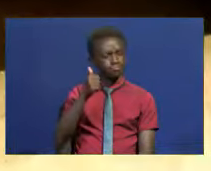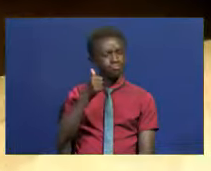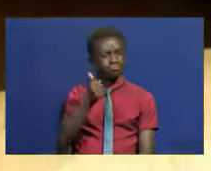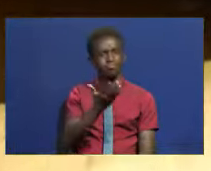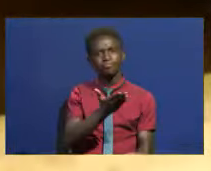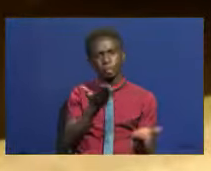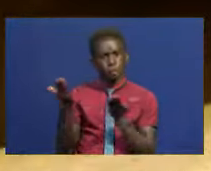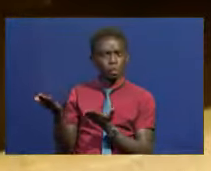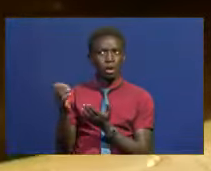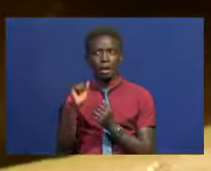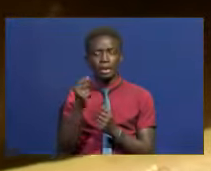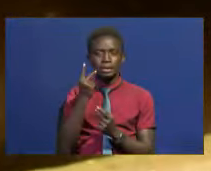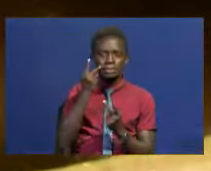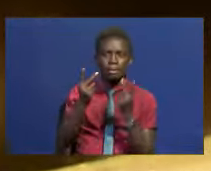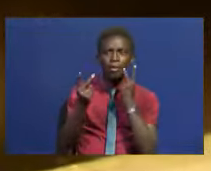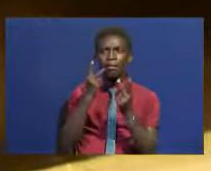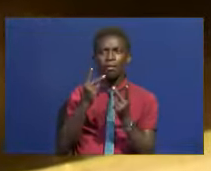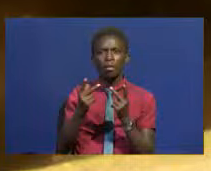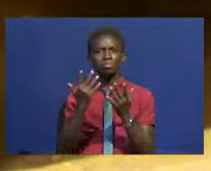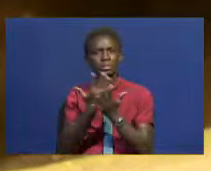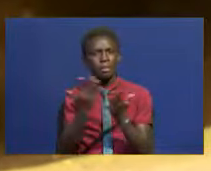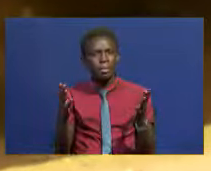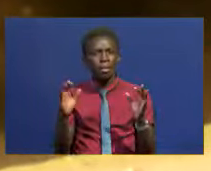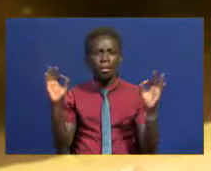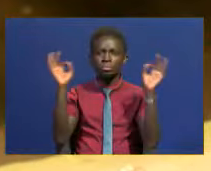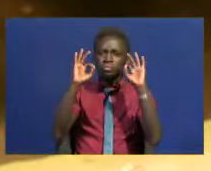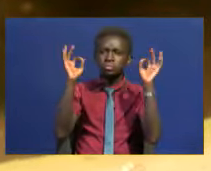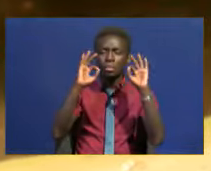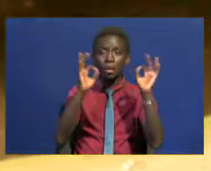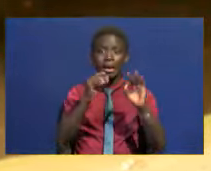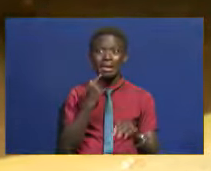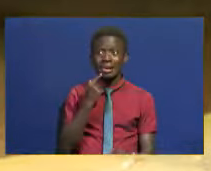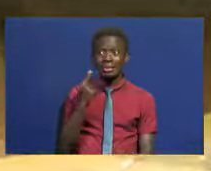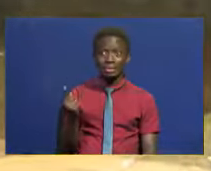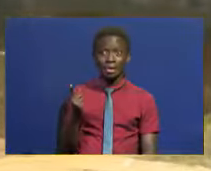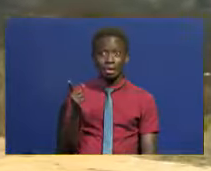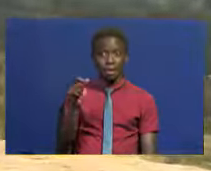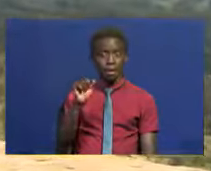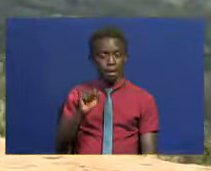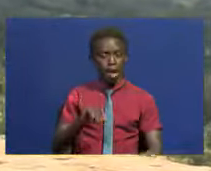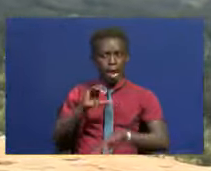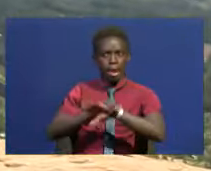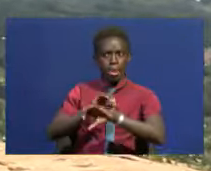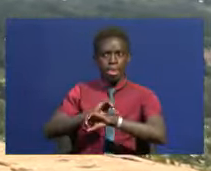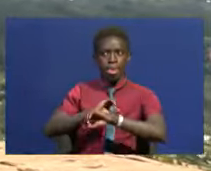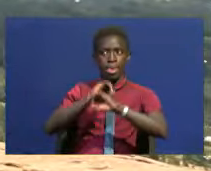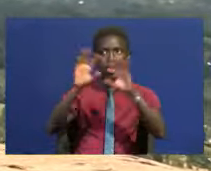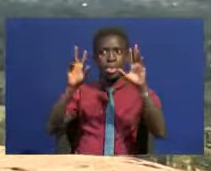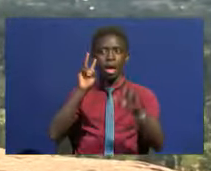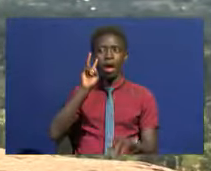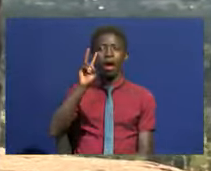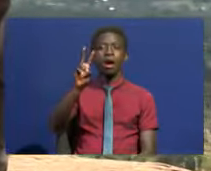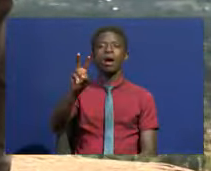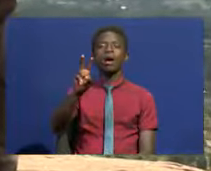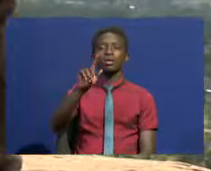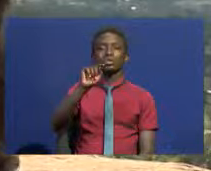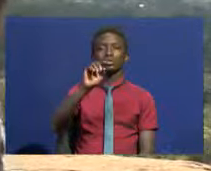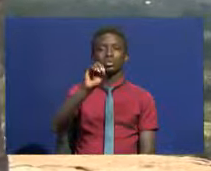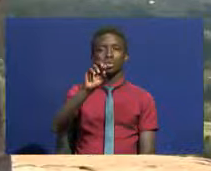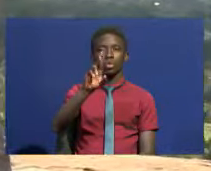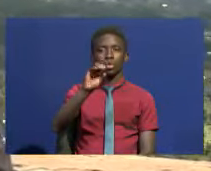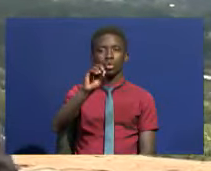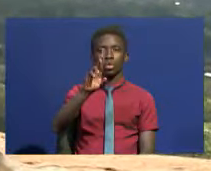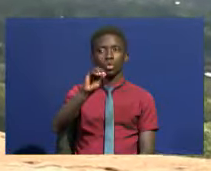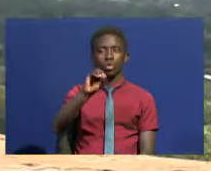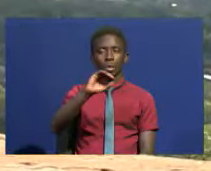vistas. From the summit of this rugged terrain, one can get a clear view of Tororo Mountain, Mount Elgon